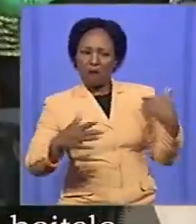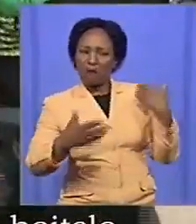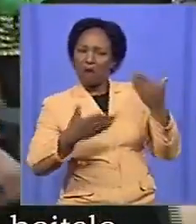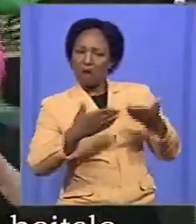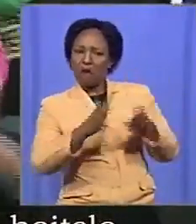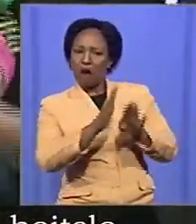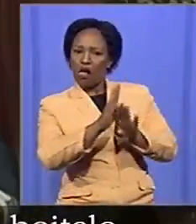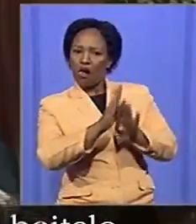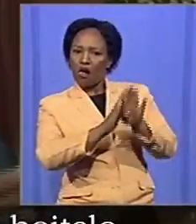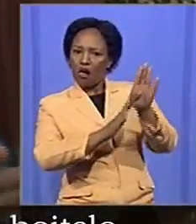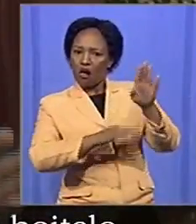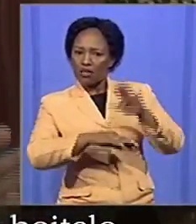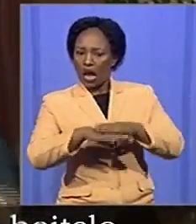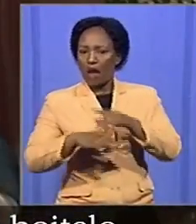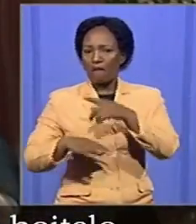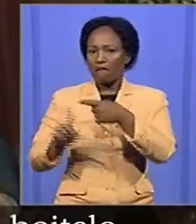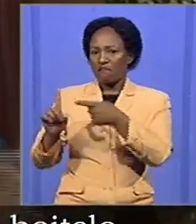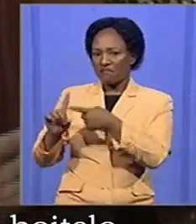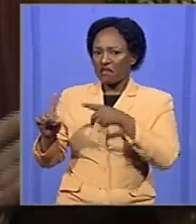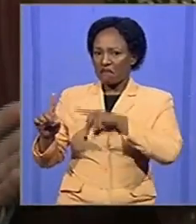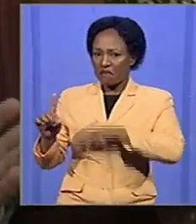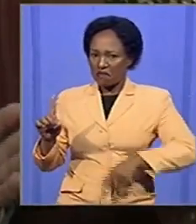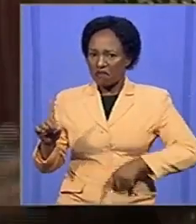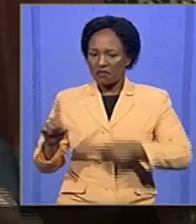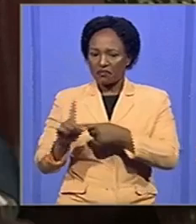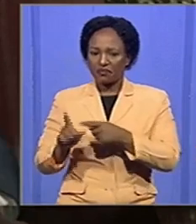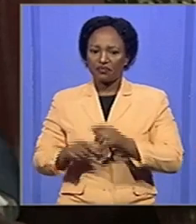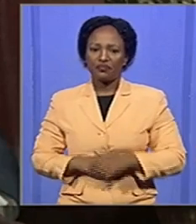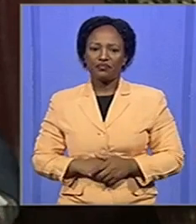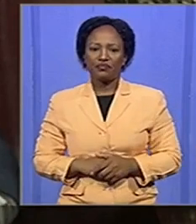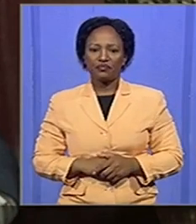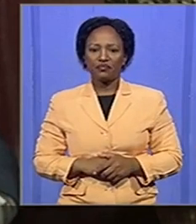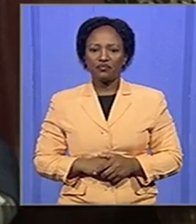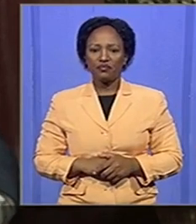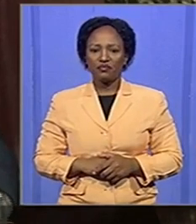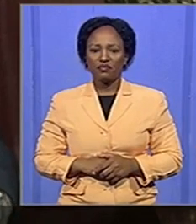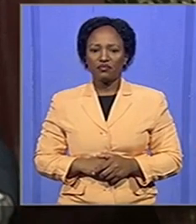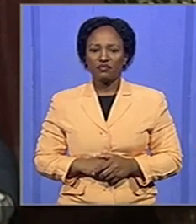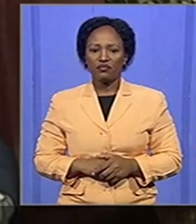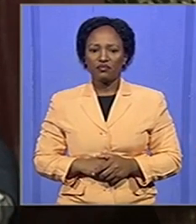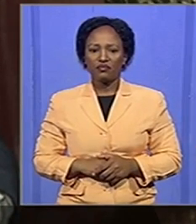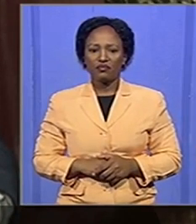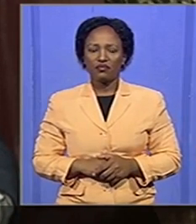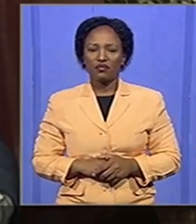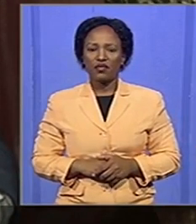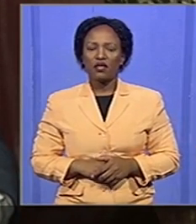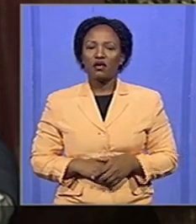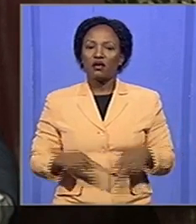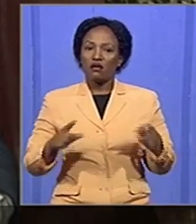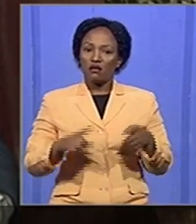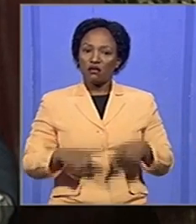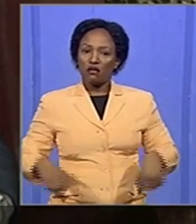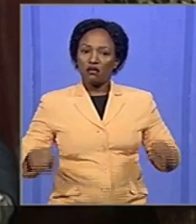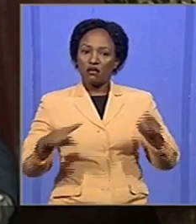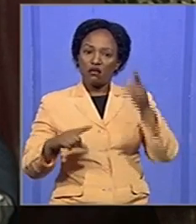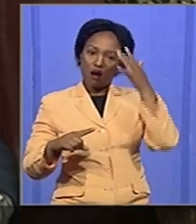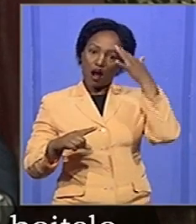tšea marapo. Dipuku tša dikgoro tša rena ka moka tša mmušo di